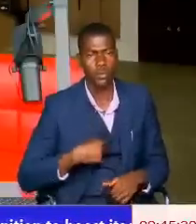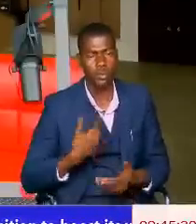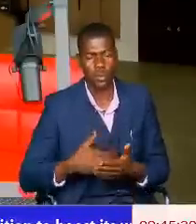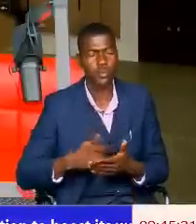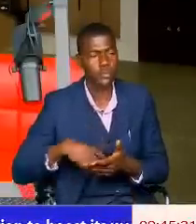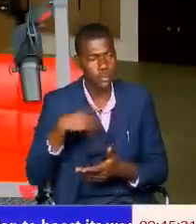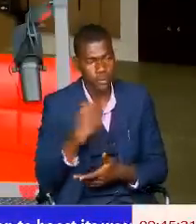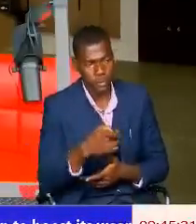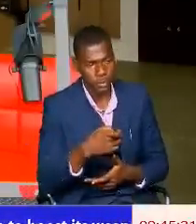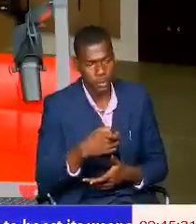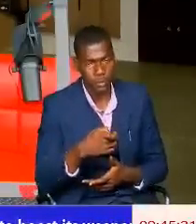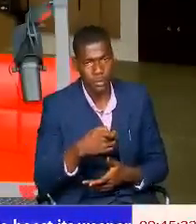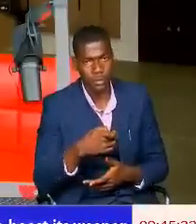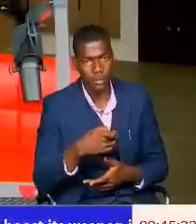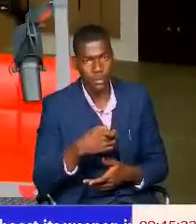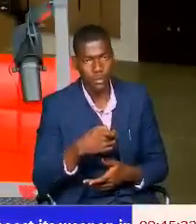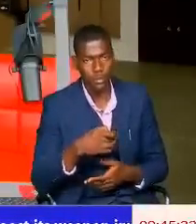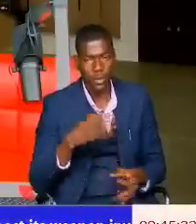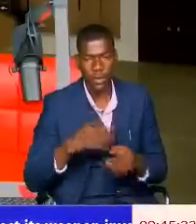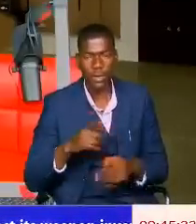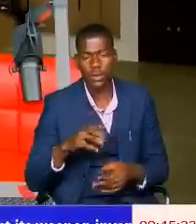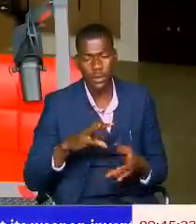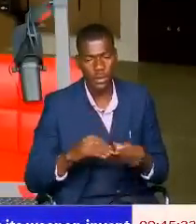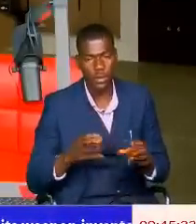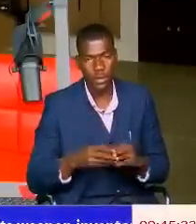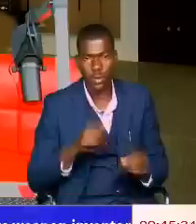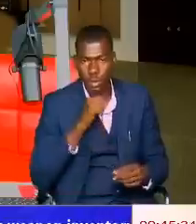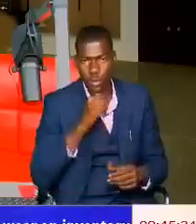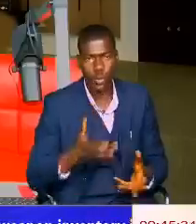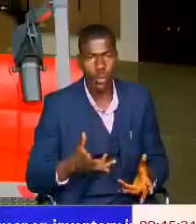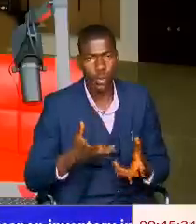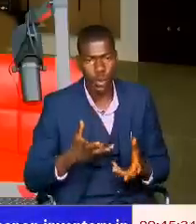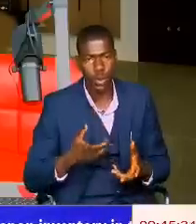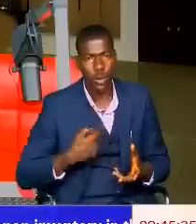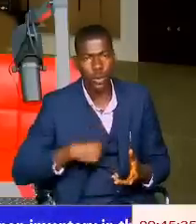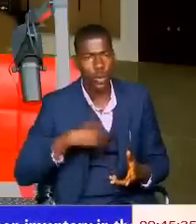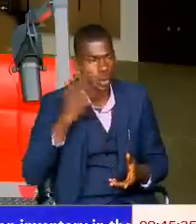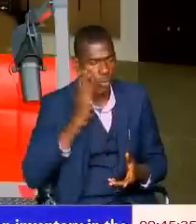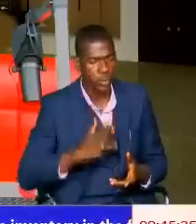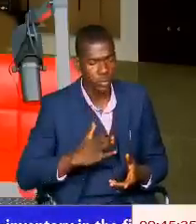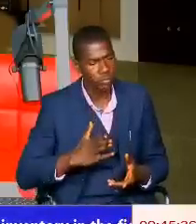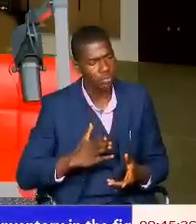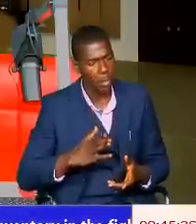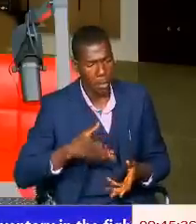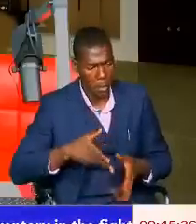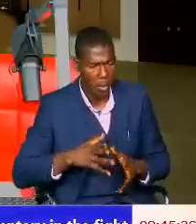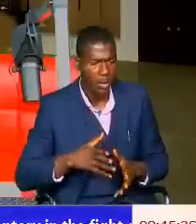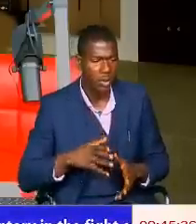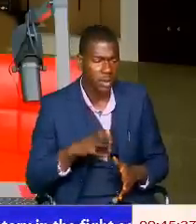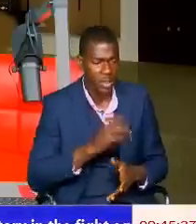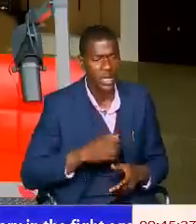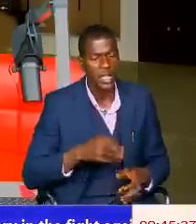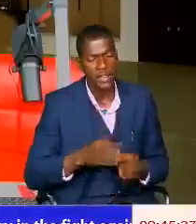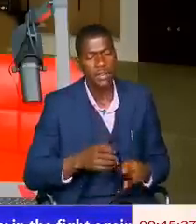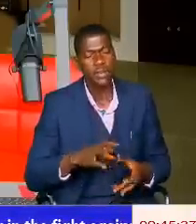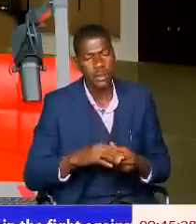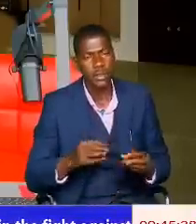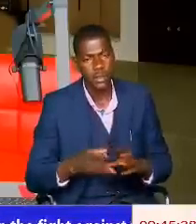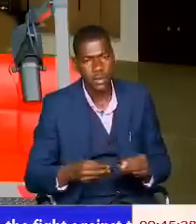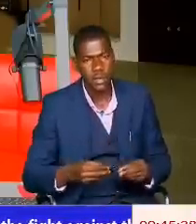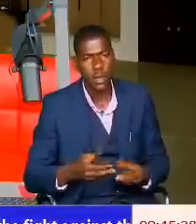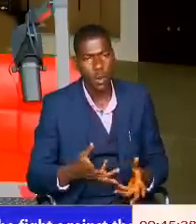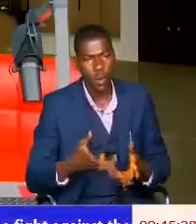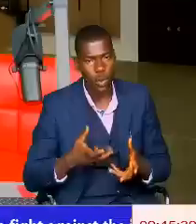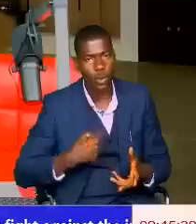money, as in if it does say in one time, we go look for a way. If it does say in one time, we go look for a